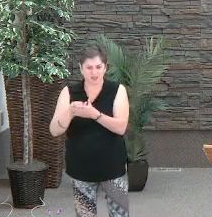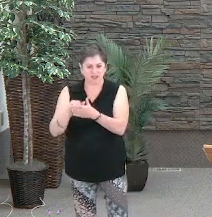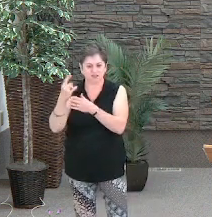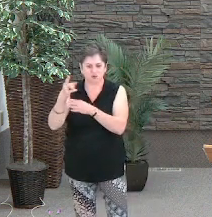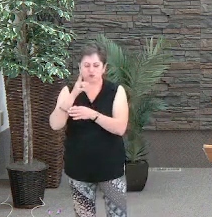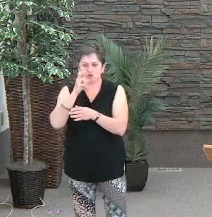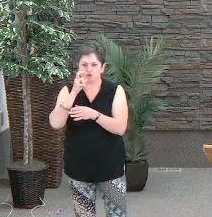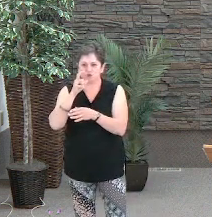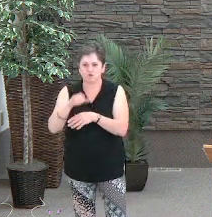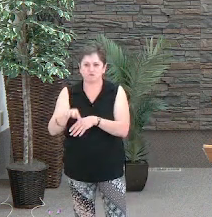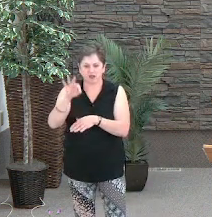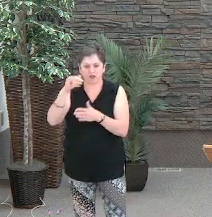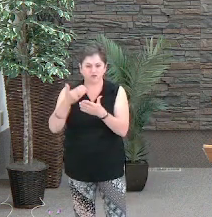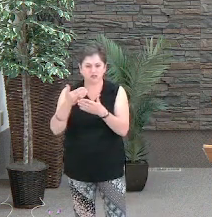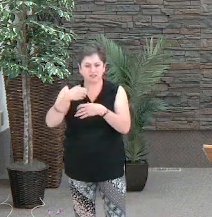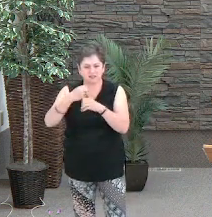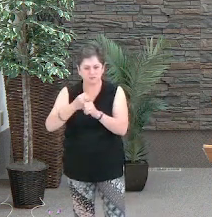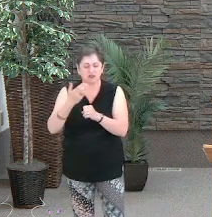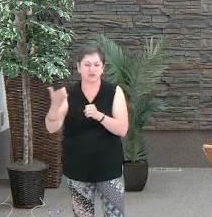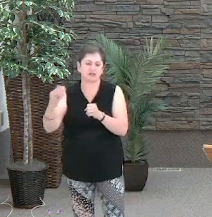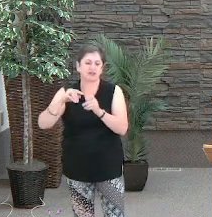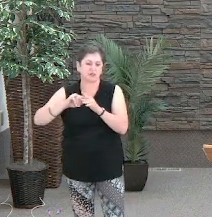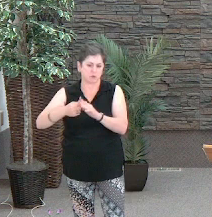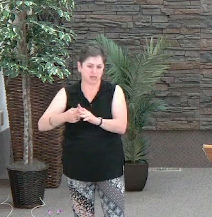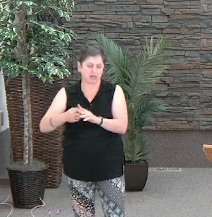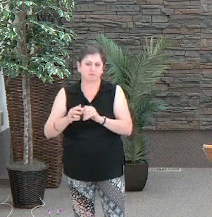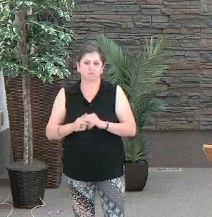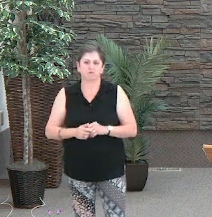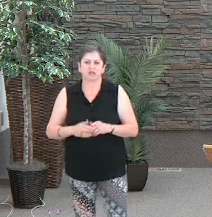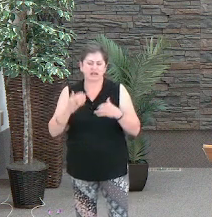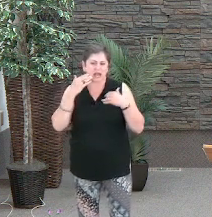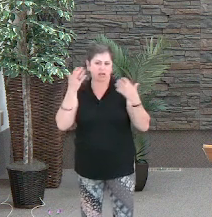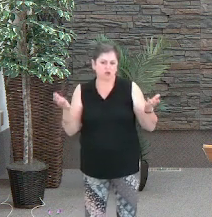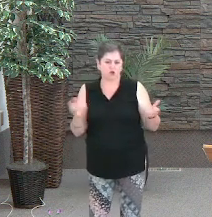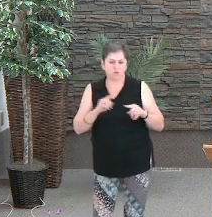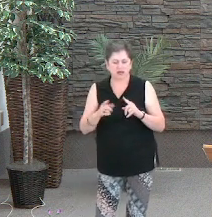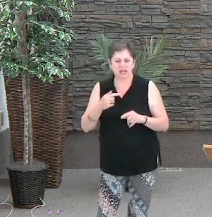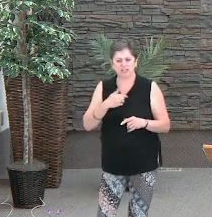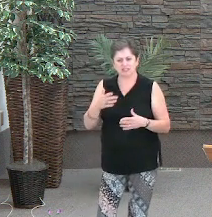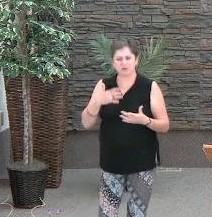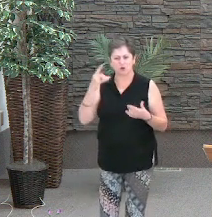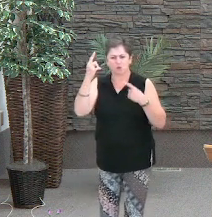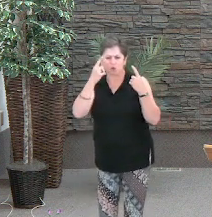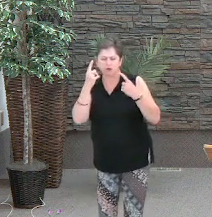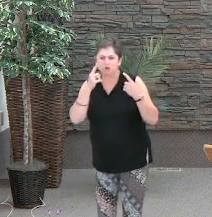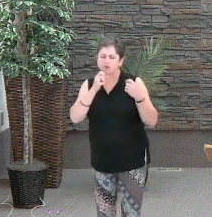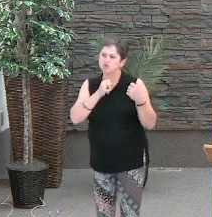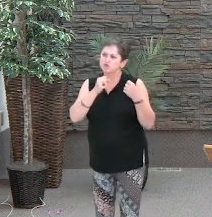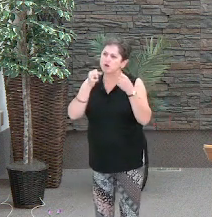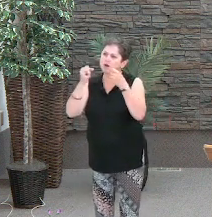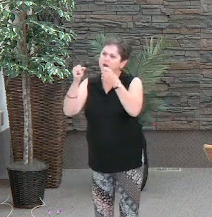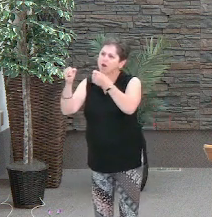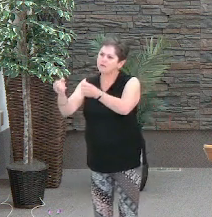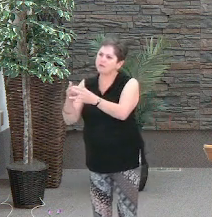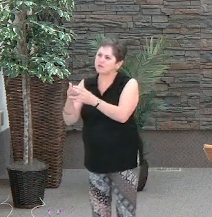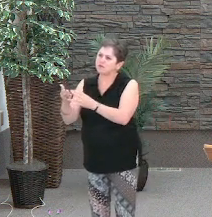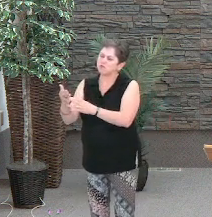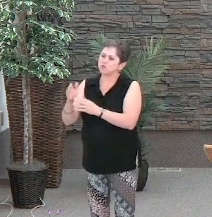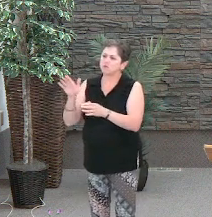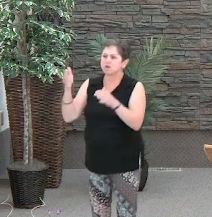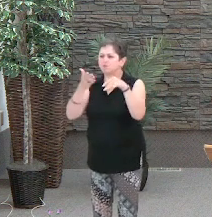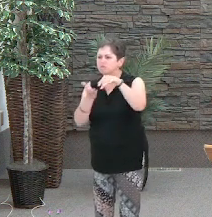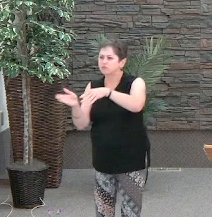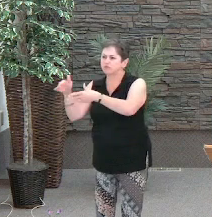that founded things and created things in the beginning. And I don't know, but I just sometimes wonder, driving through the Wolf Creek Canyon, if it